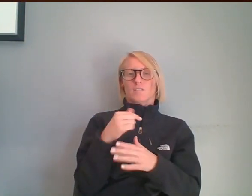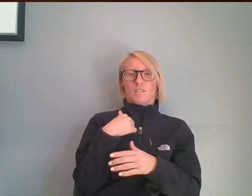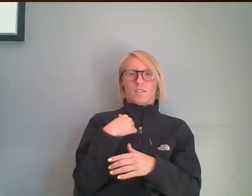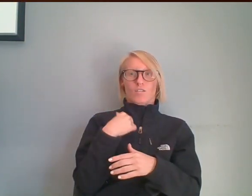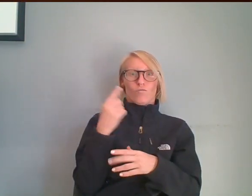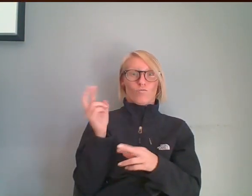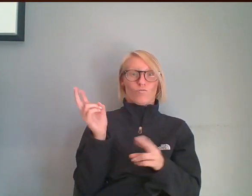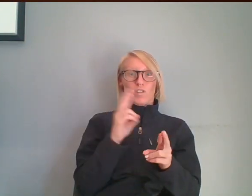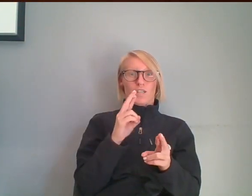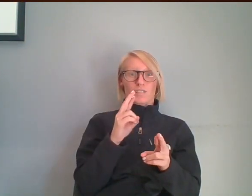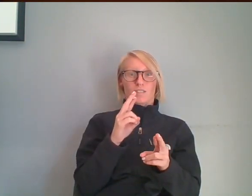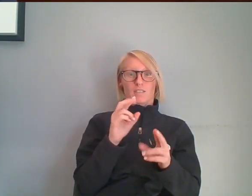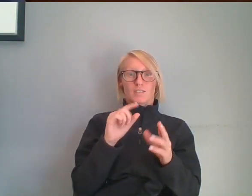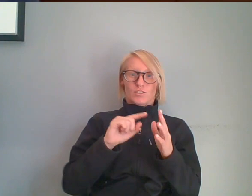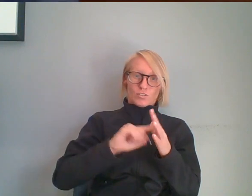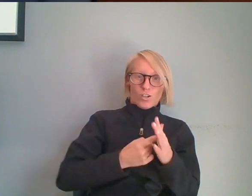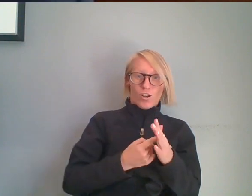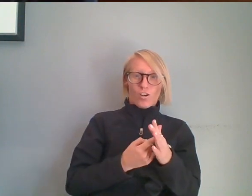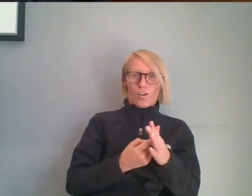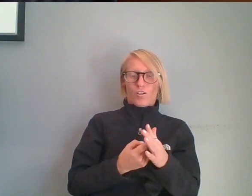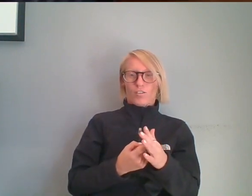Ready? Begin.